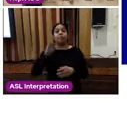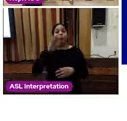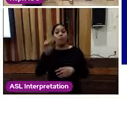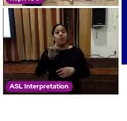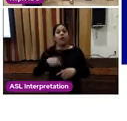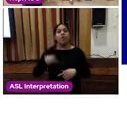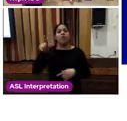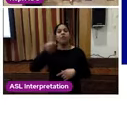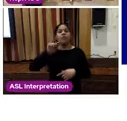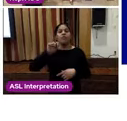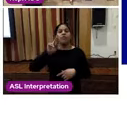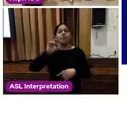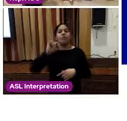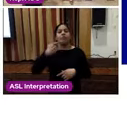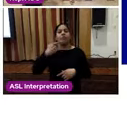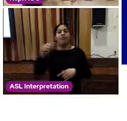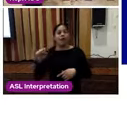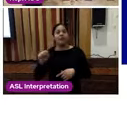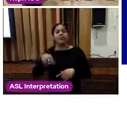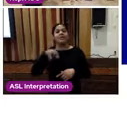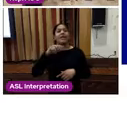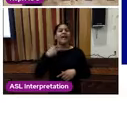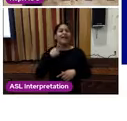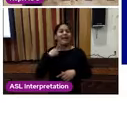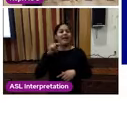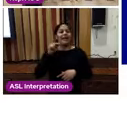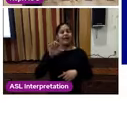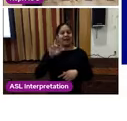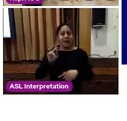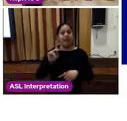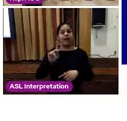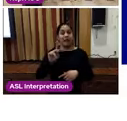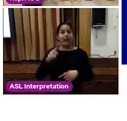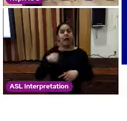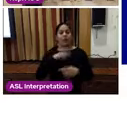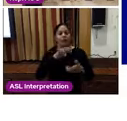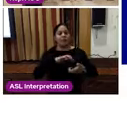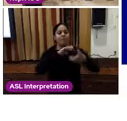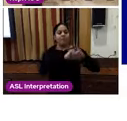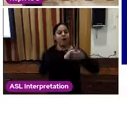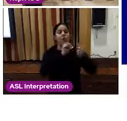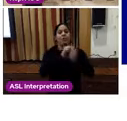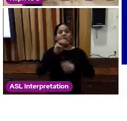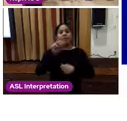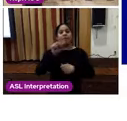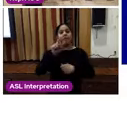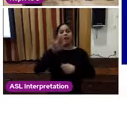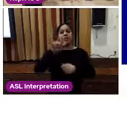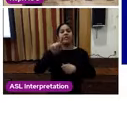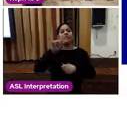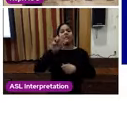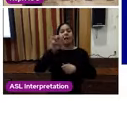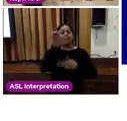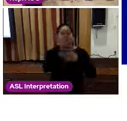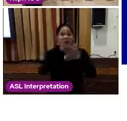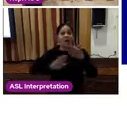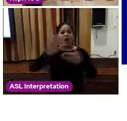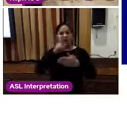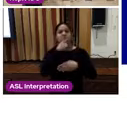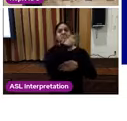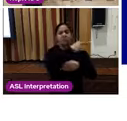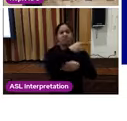Neck, and we're partnering with Maritime College in Bronx Neck, and we're going to create jobs for people in the